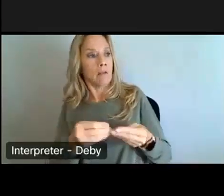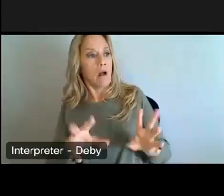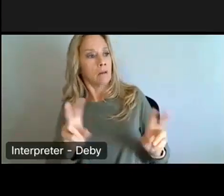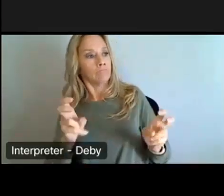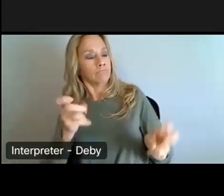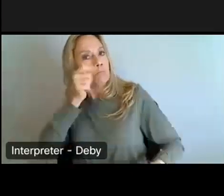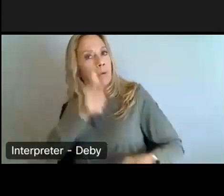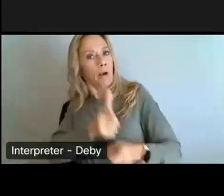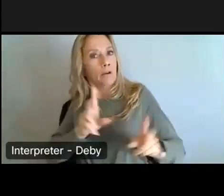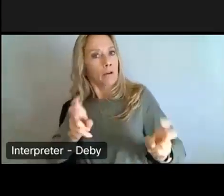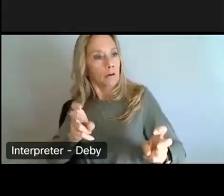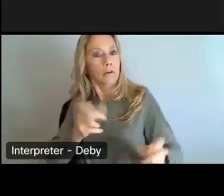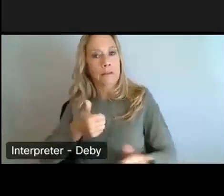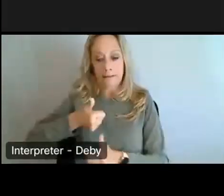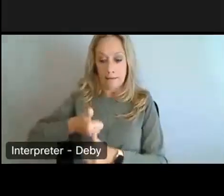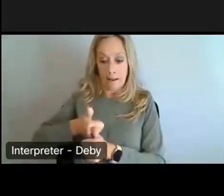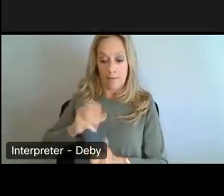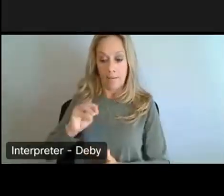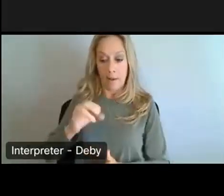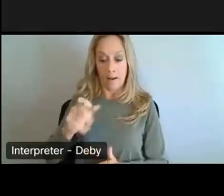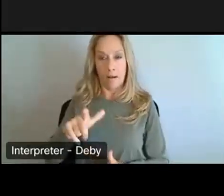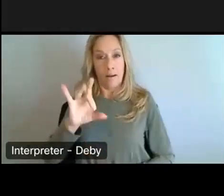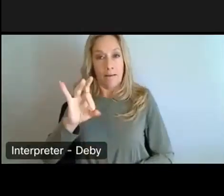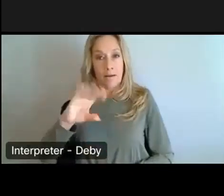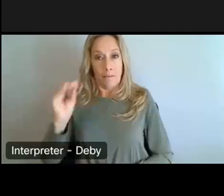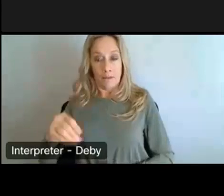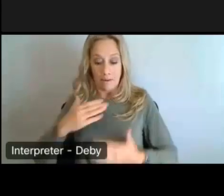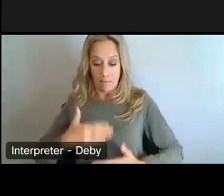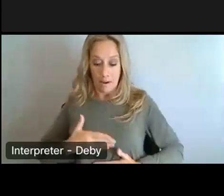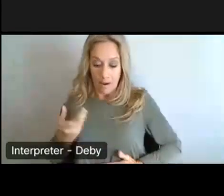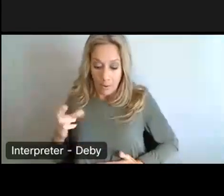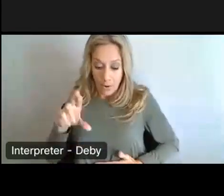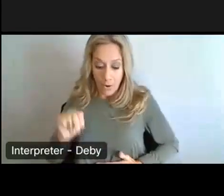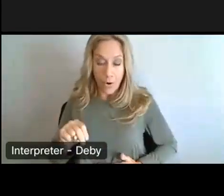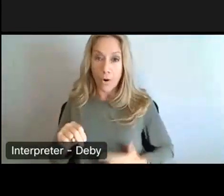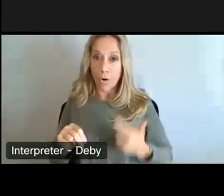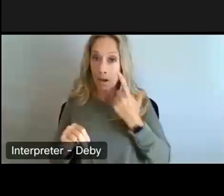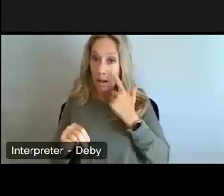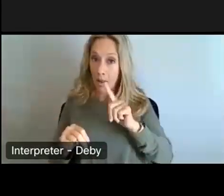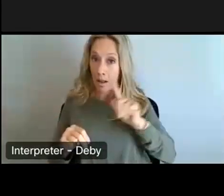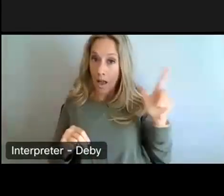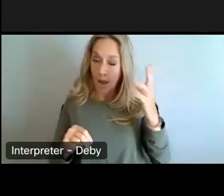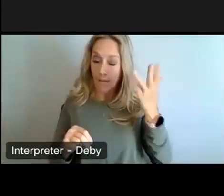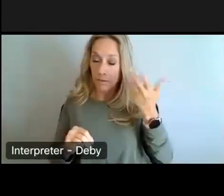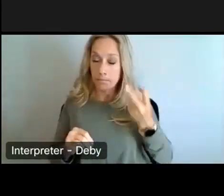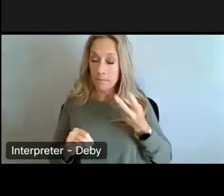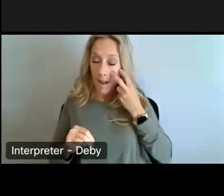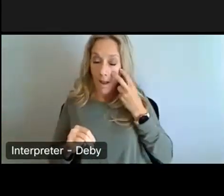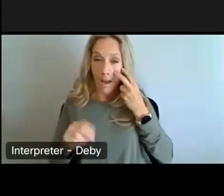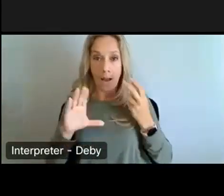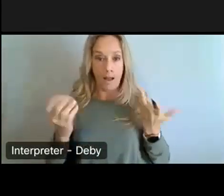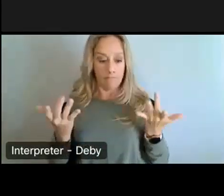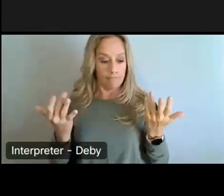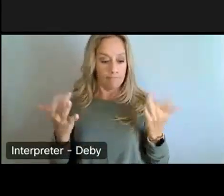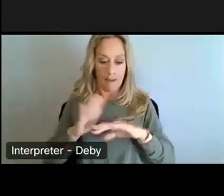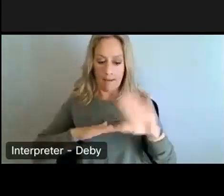also sustained burns on 85% of his body, lost the vision in his left eye and both of his hands.